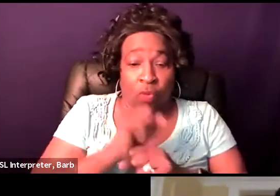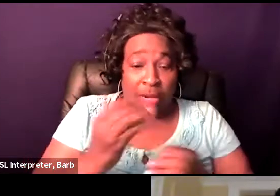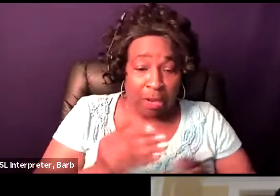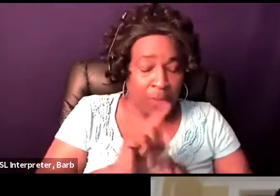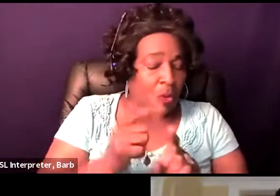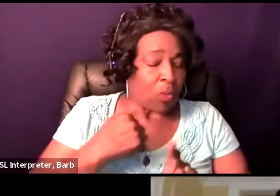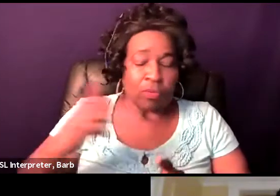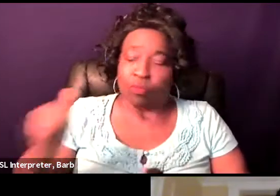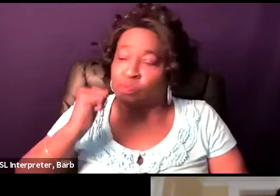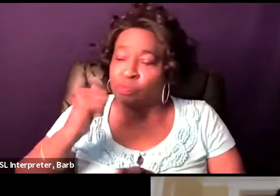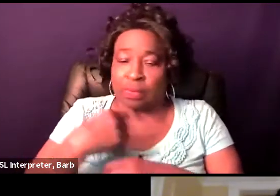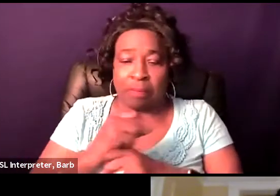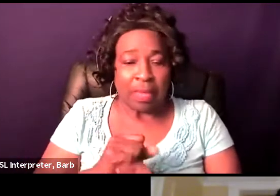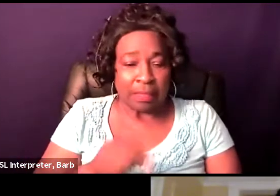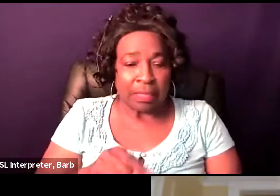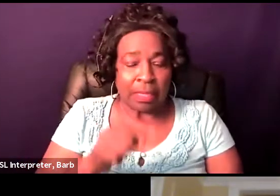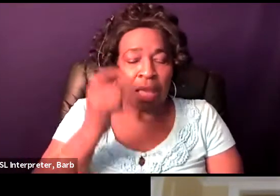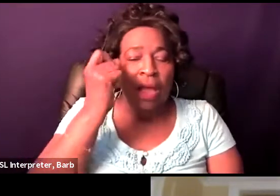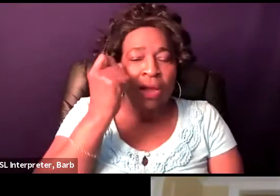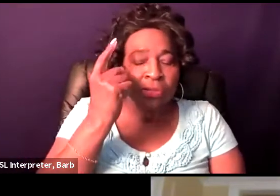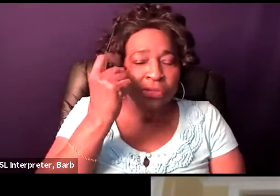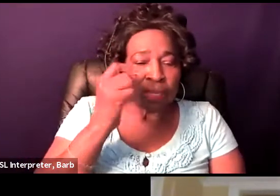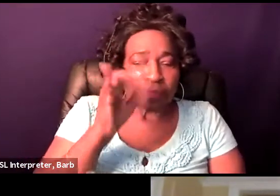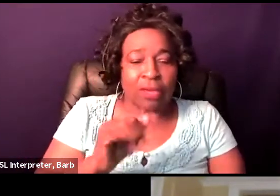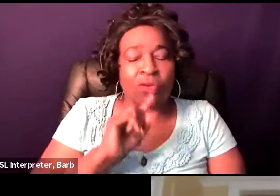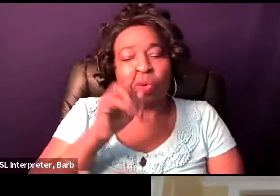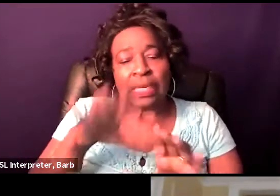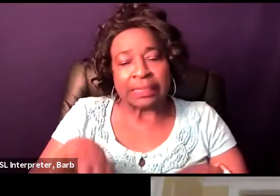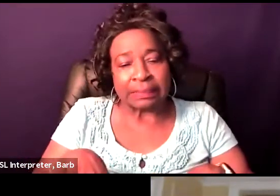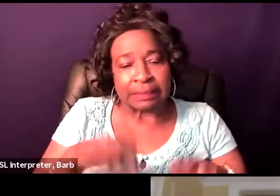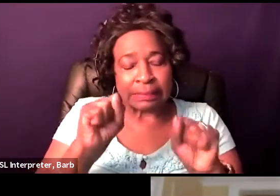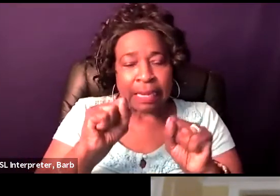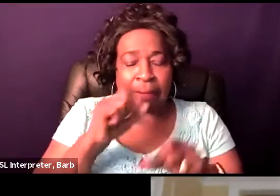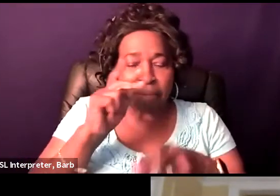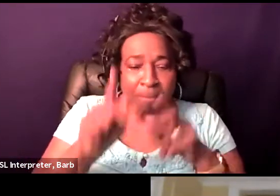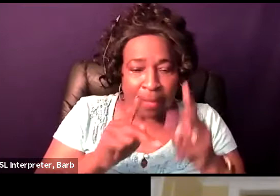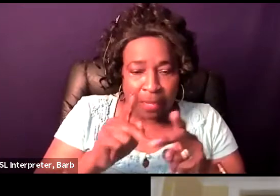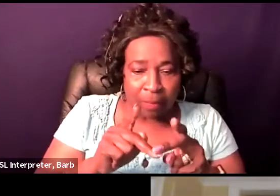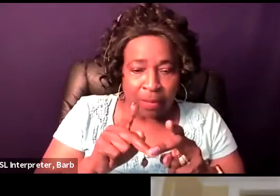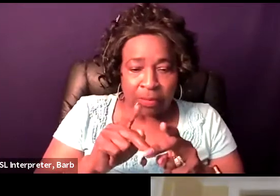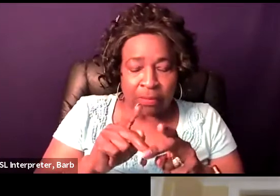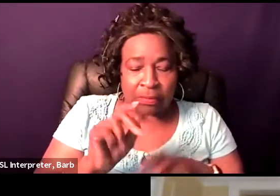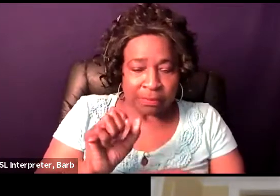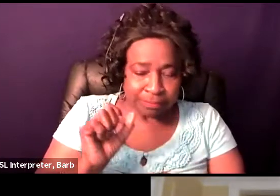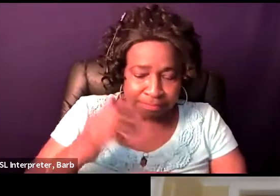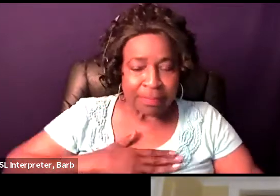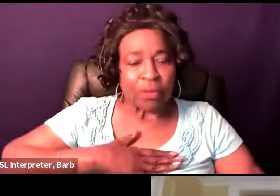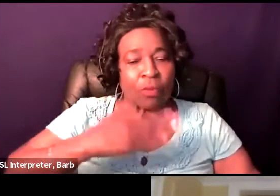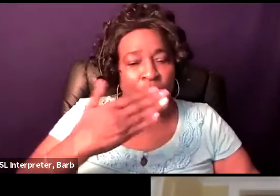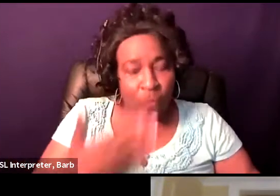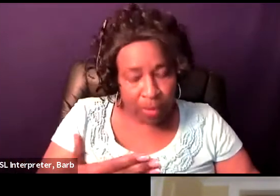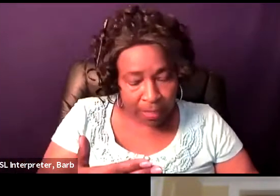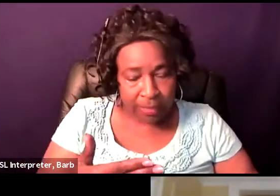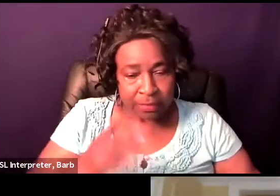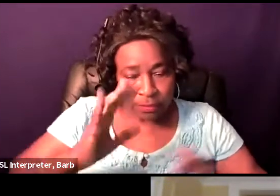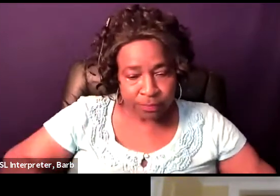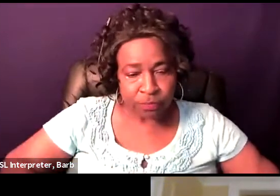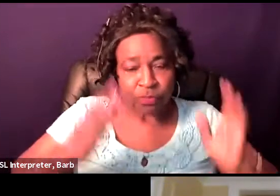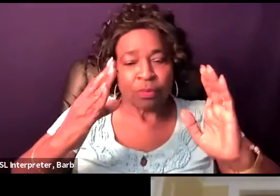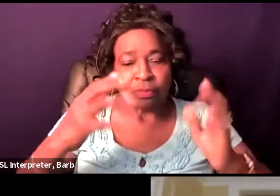this. You know, understanding that it really takes people to step up to throw a wrench in that